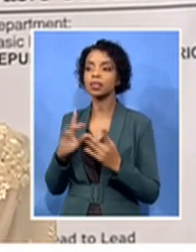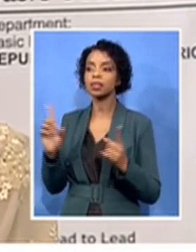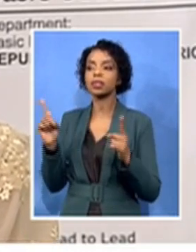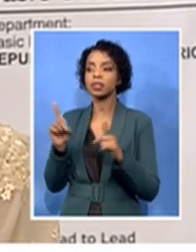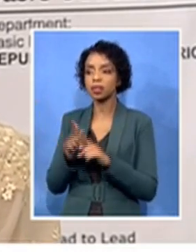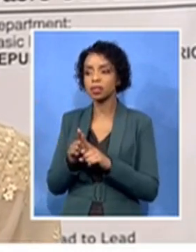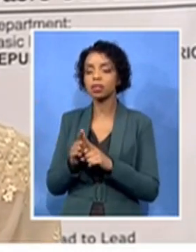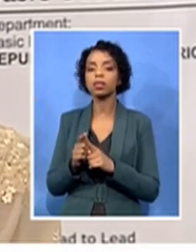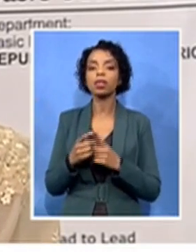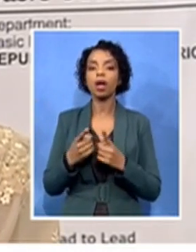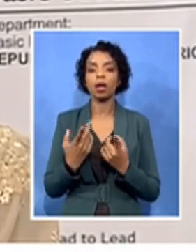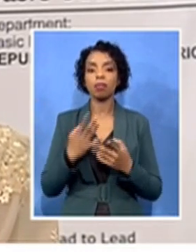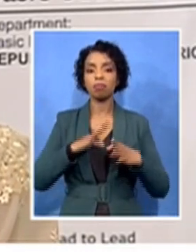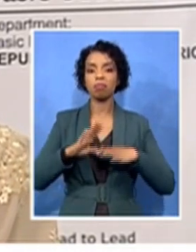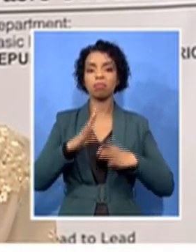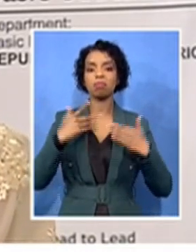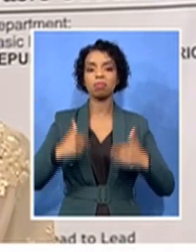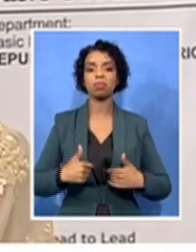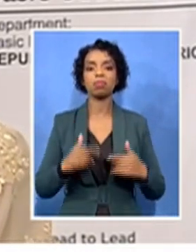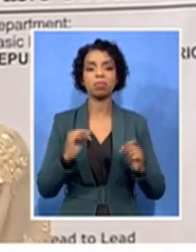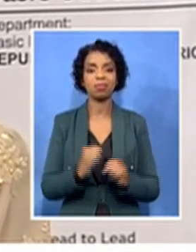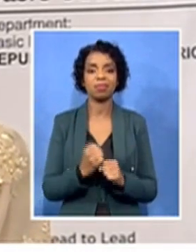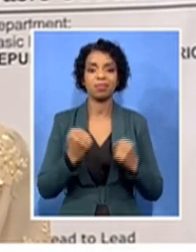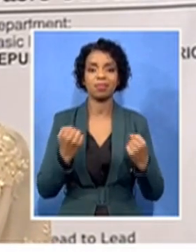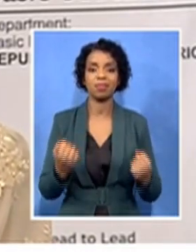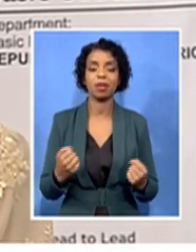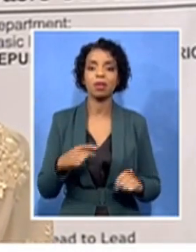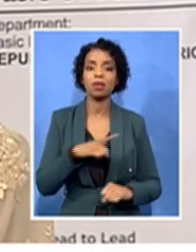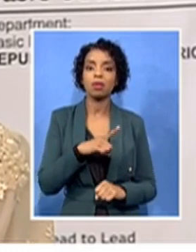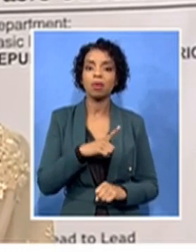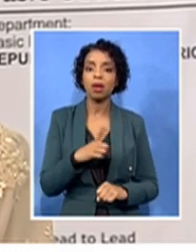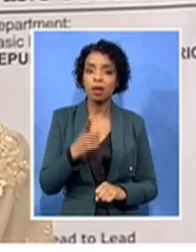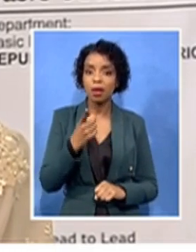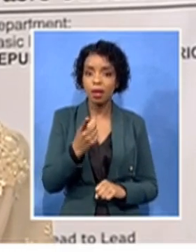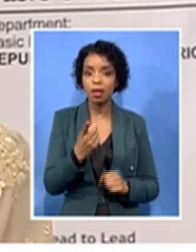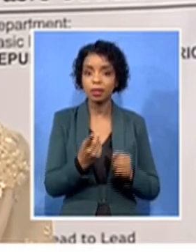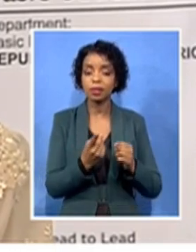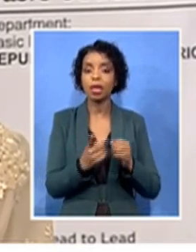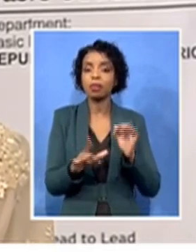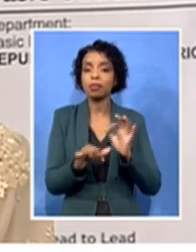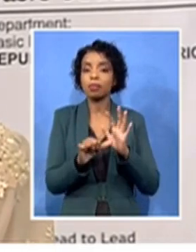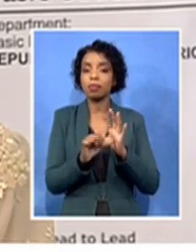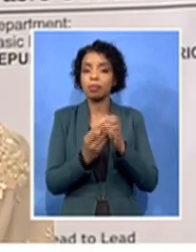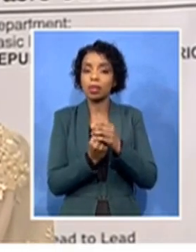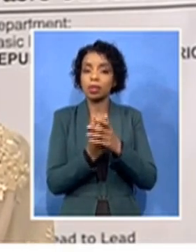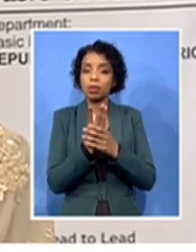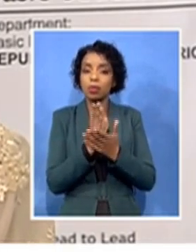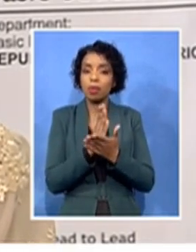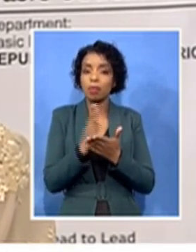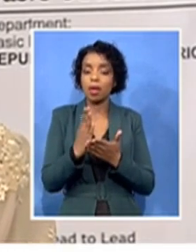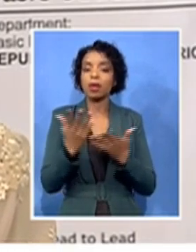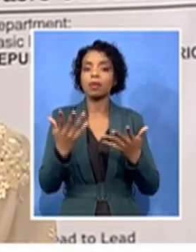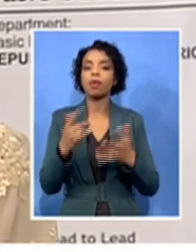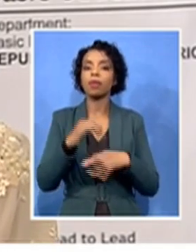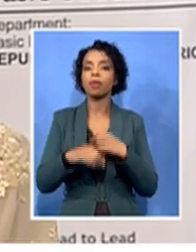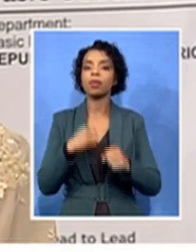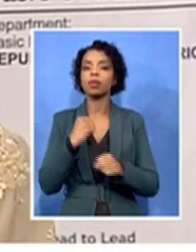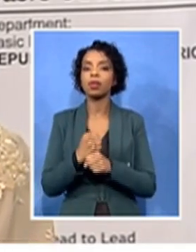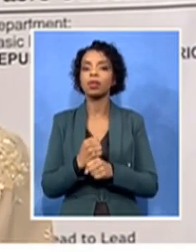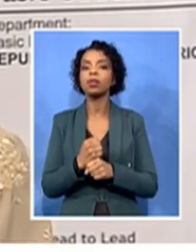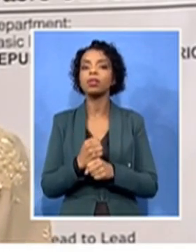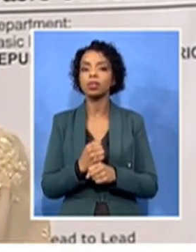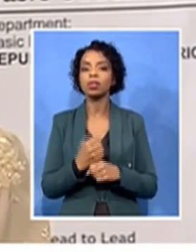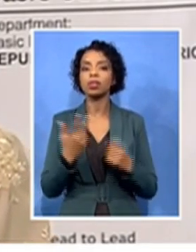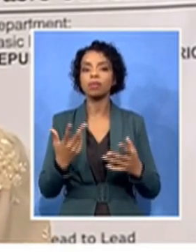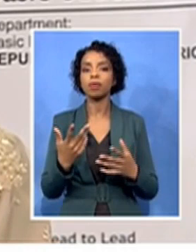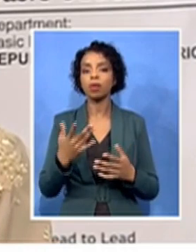back into the critical growth path after the years of inertia, state capture, and general malfeasance. Without the